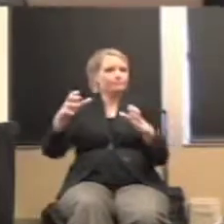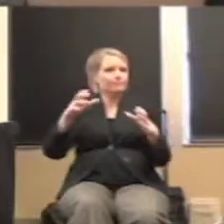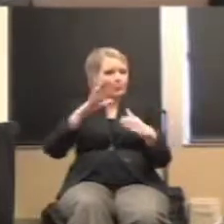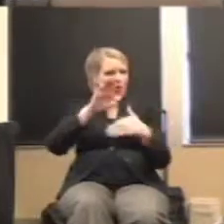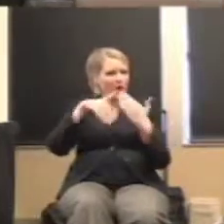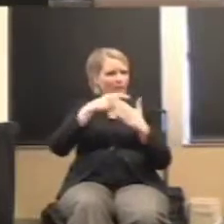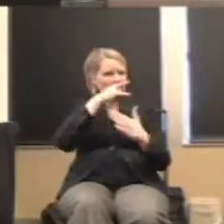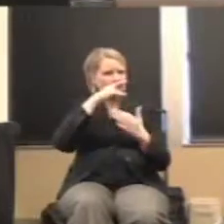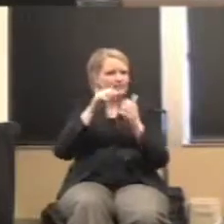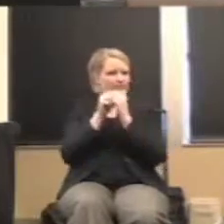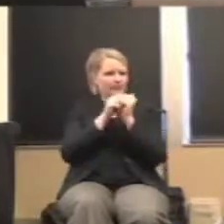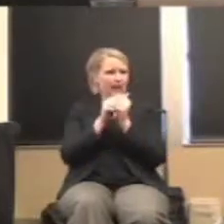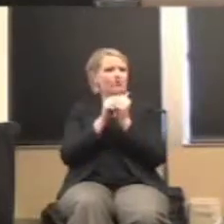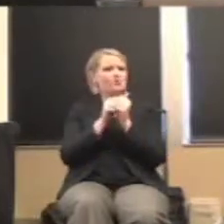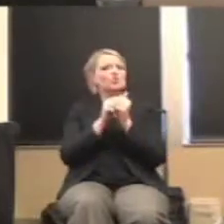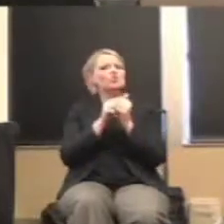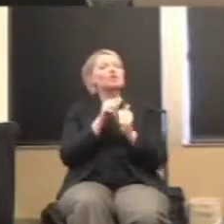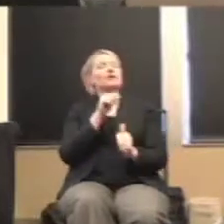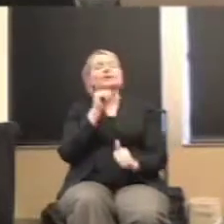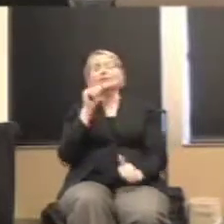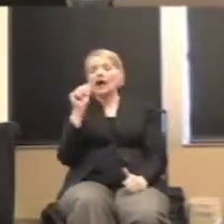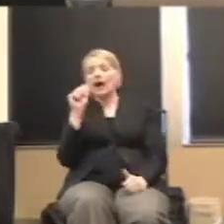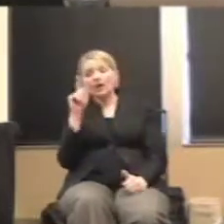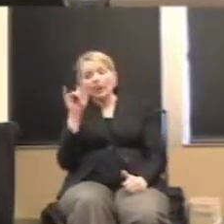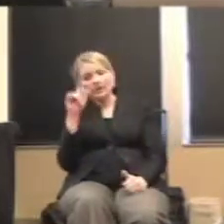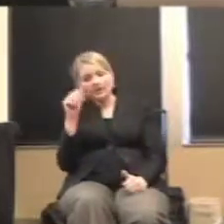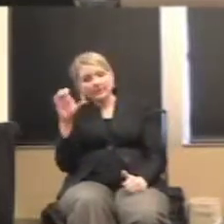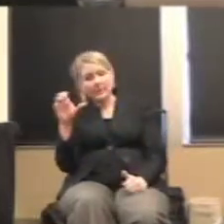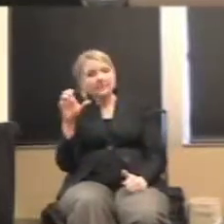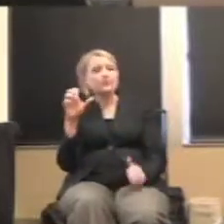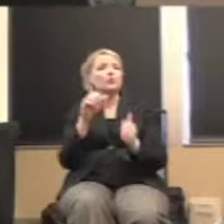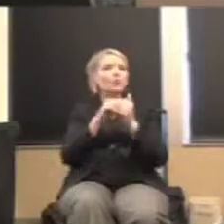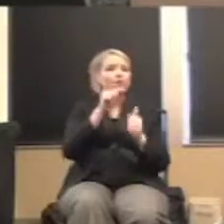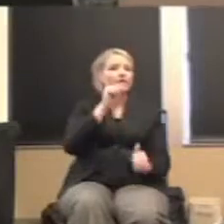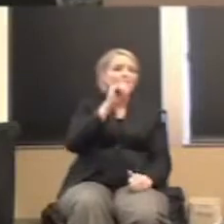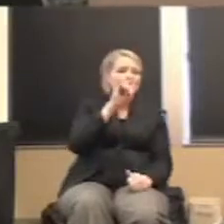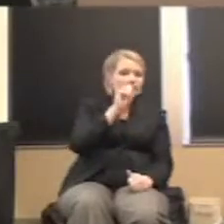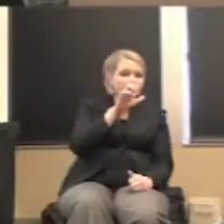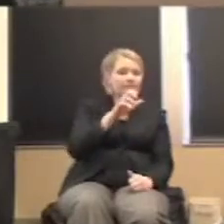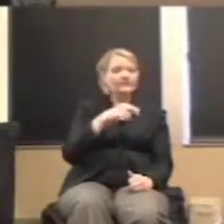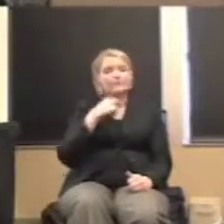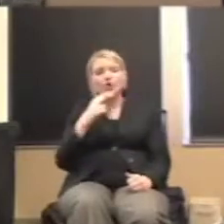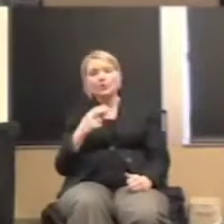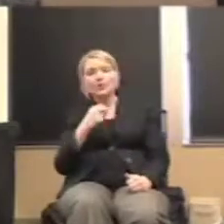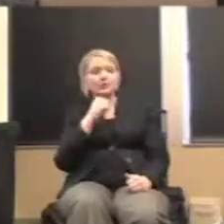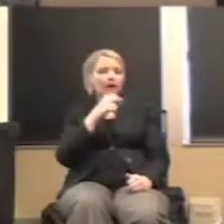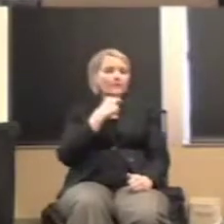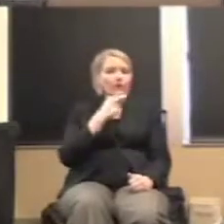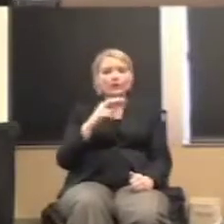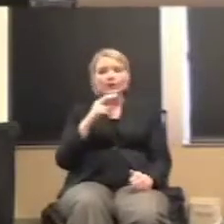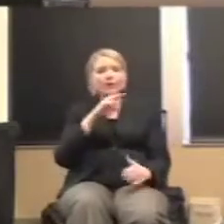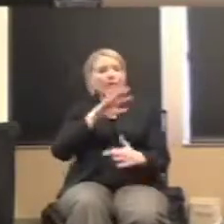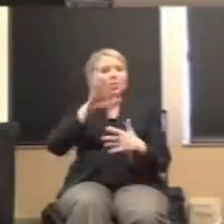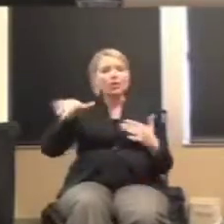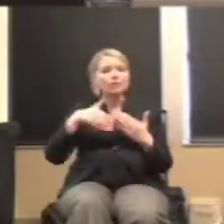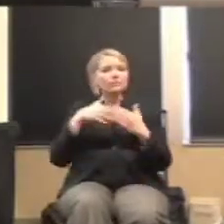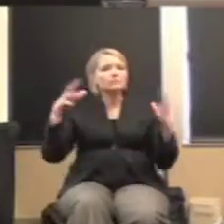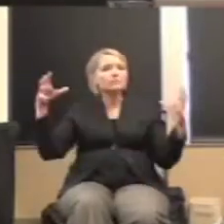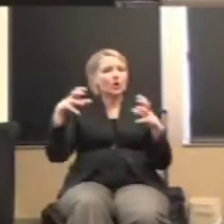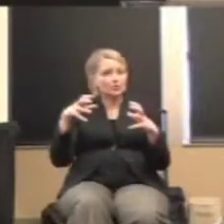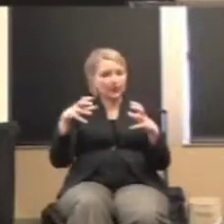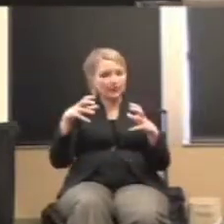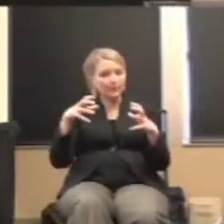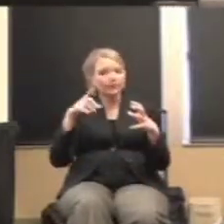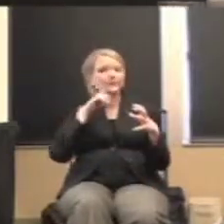together, non-autistic with autism, verbal, nonverbal, all of it all together, deaf with autism,